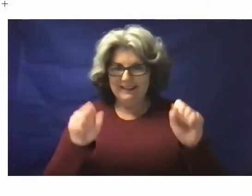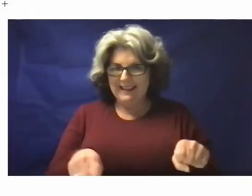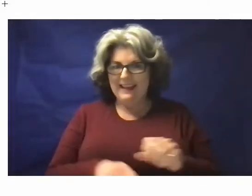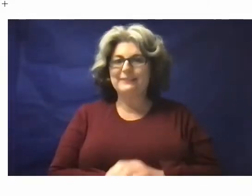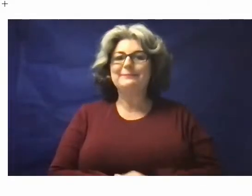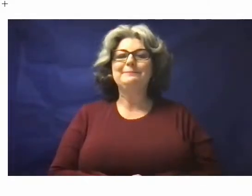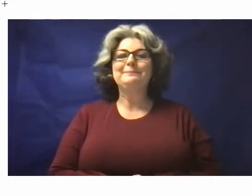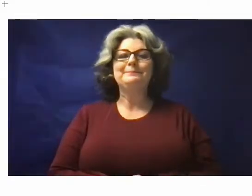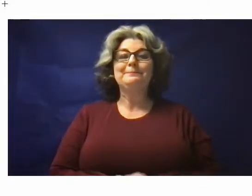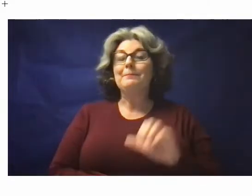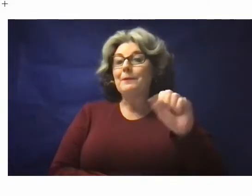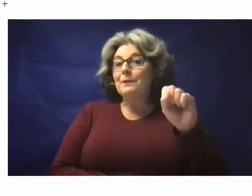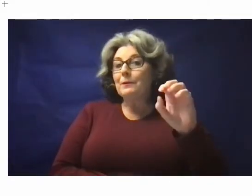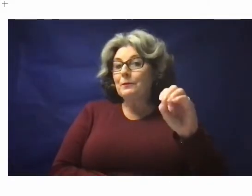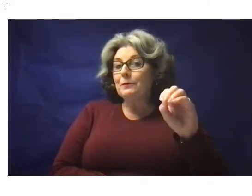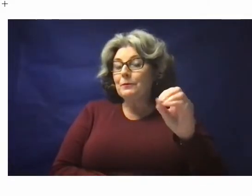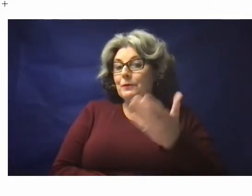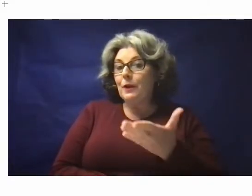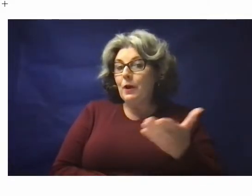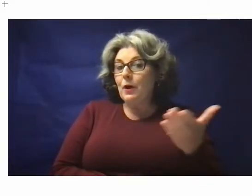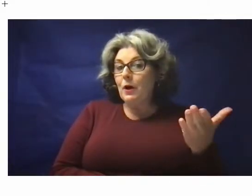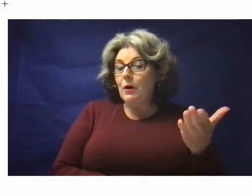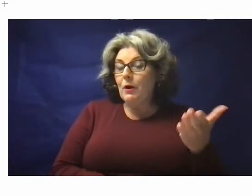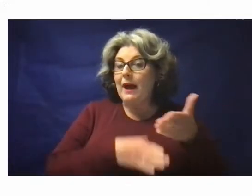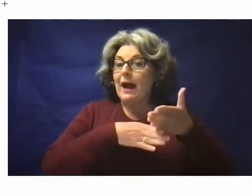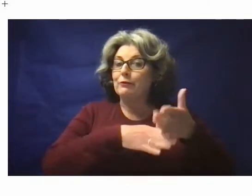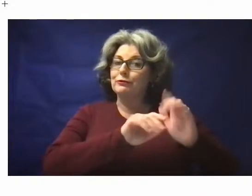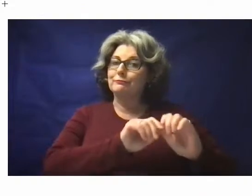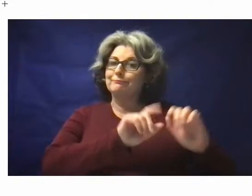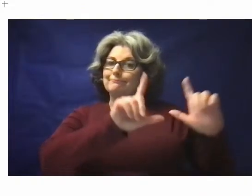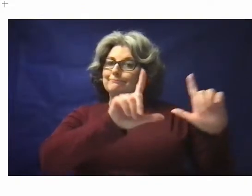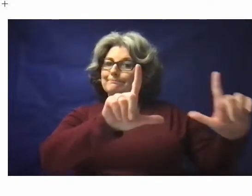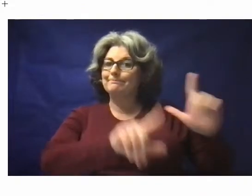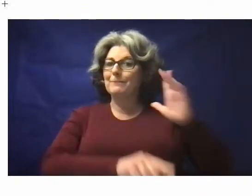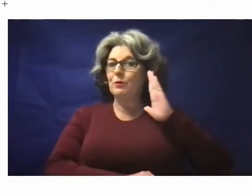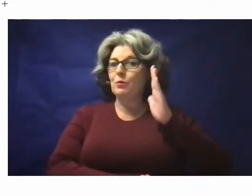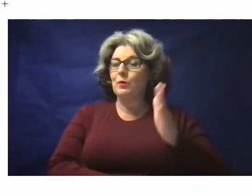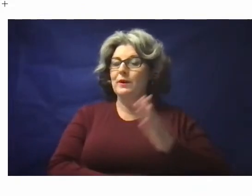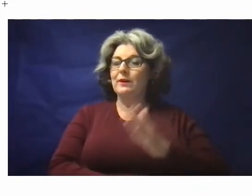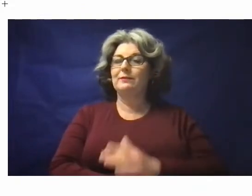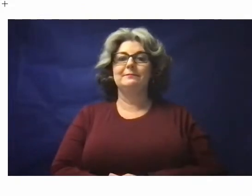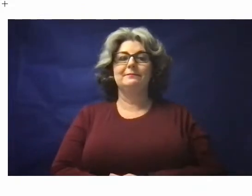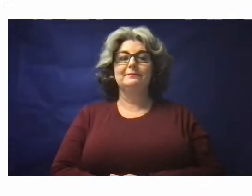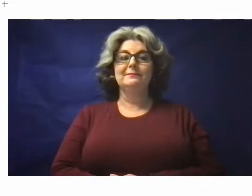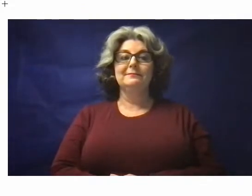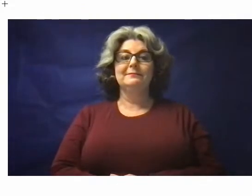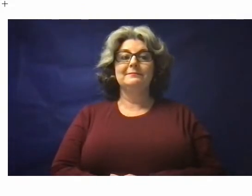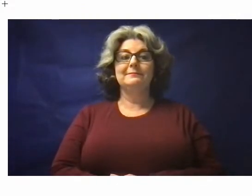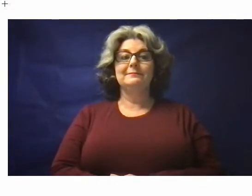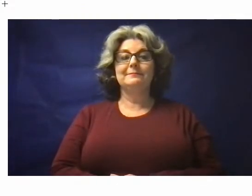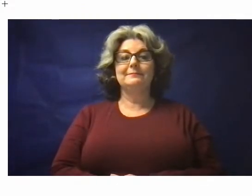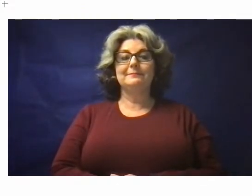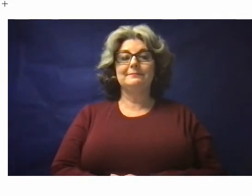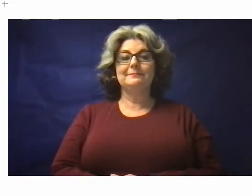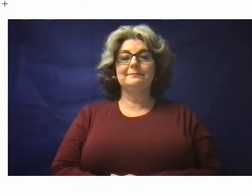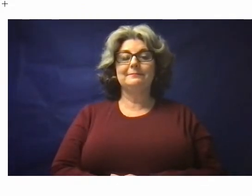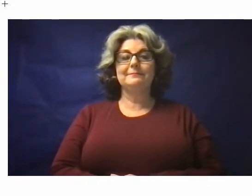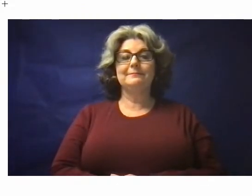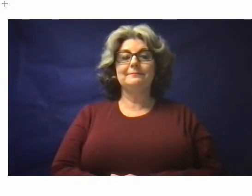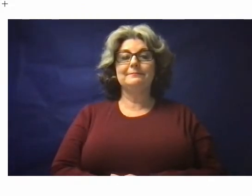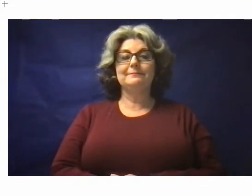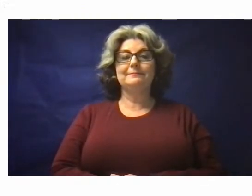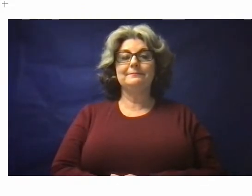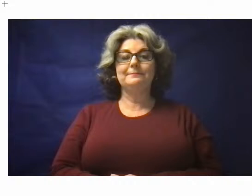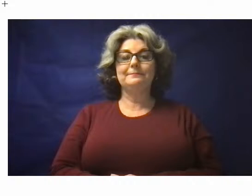so I'll be sharing my screen. 1 second here. Okay. I